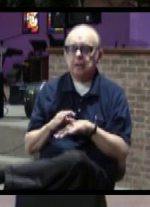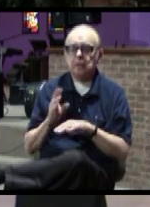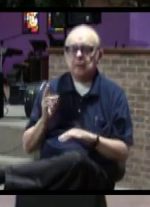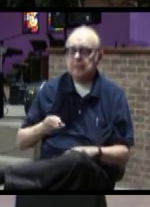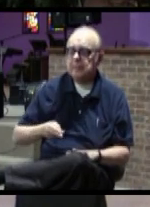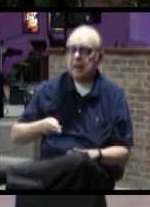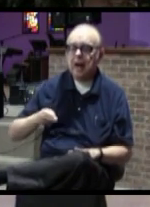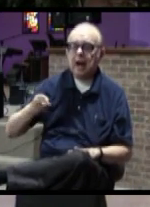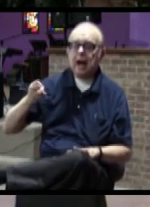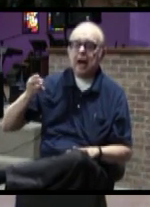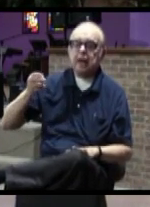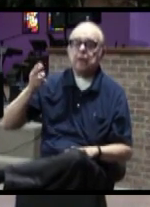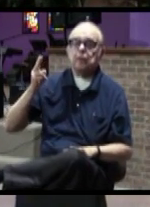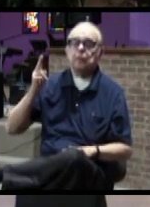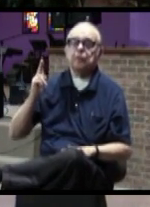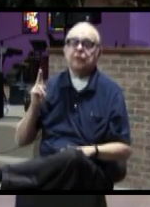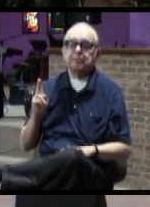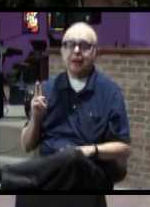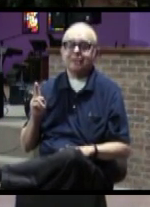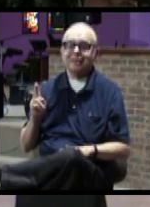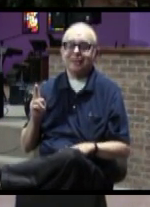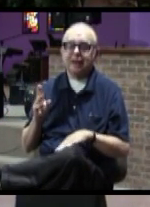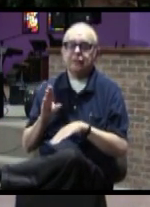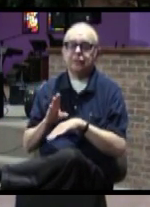should be held in highest of esteem.